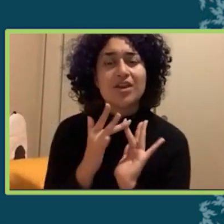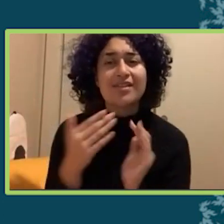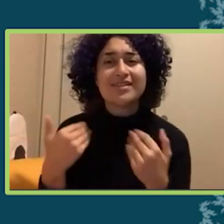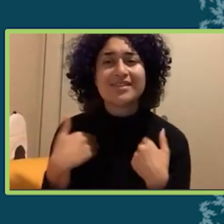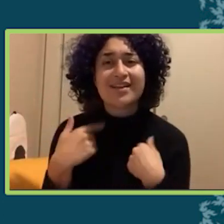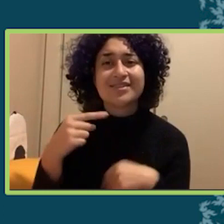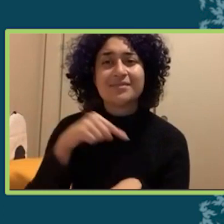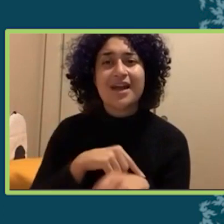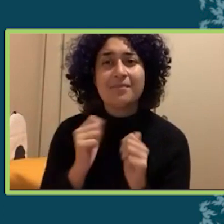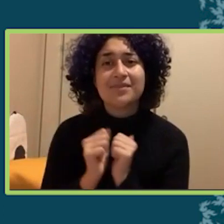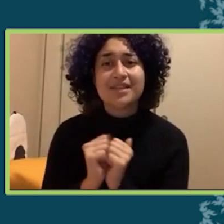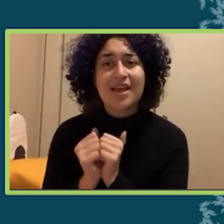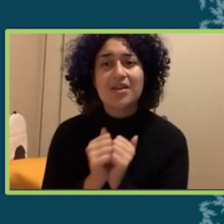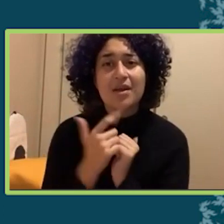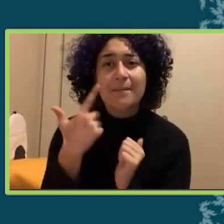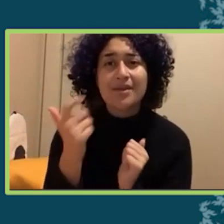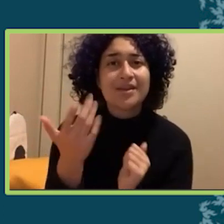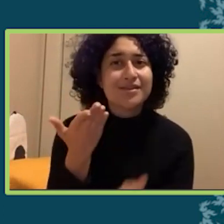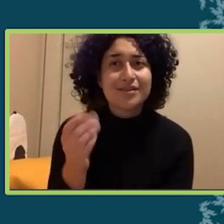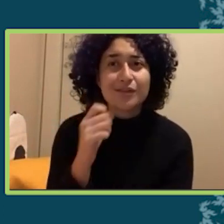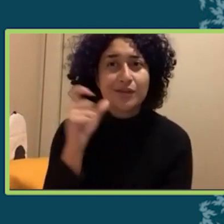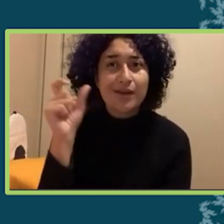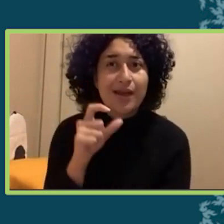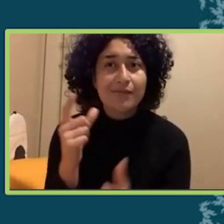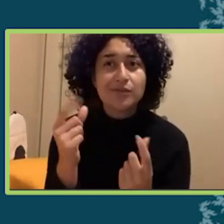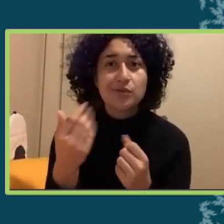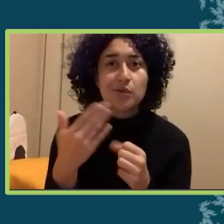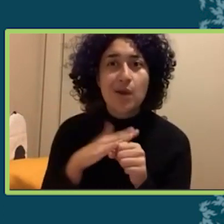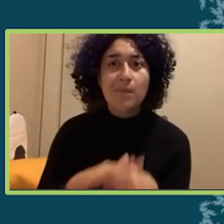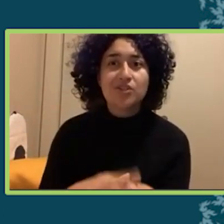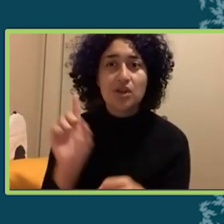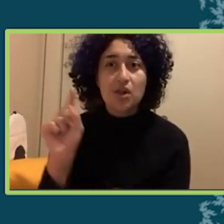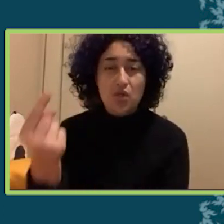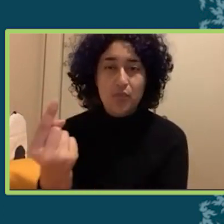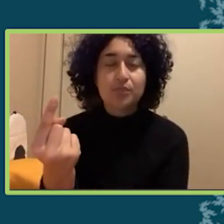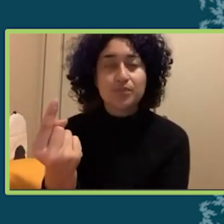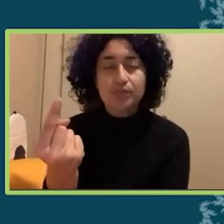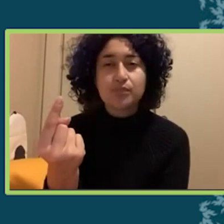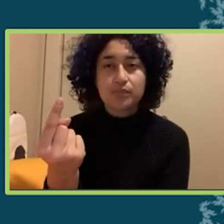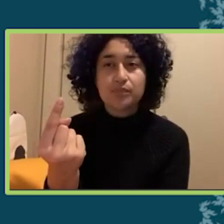time together, because you don't have to do oppression alone.